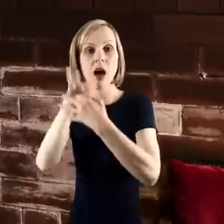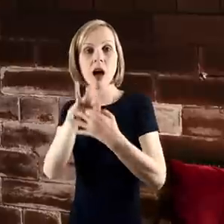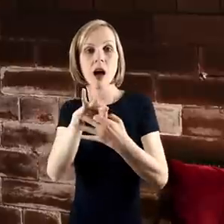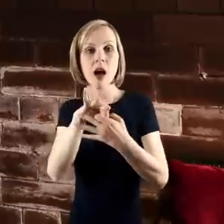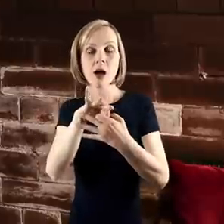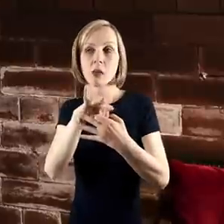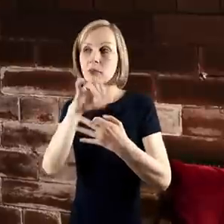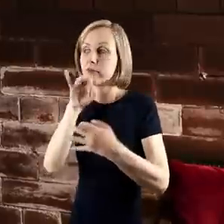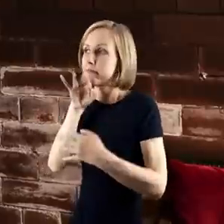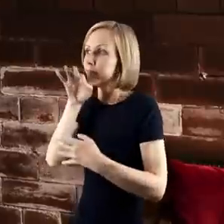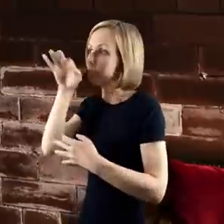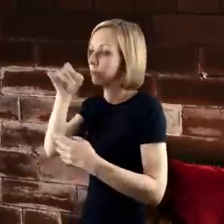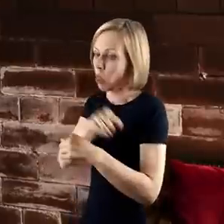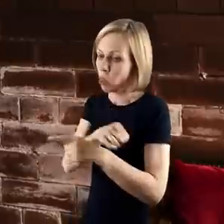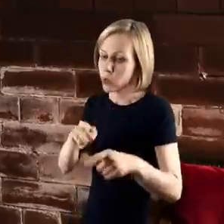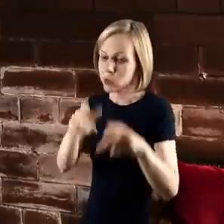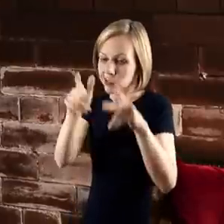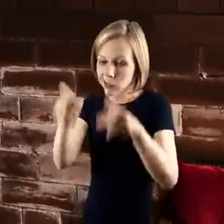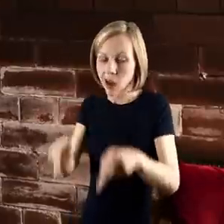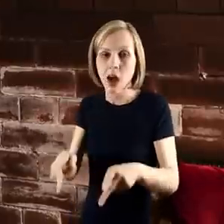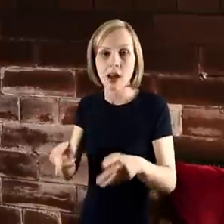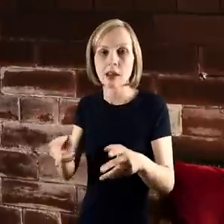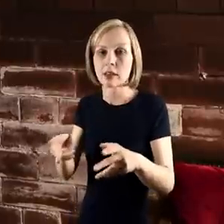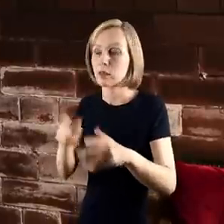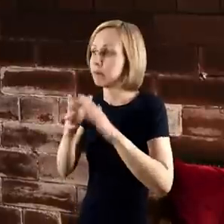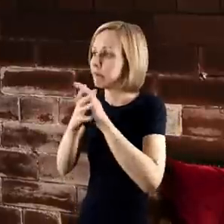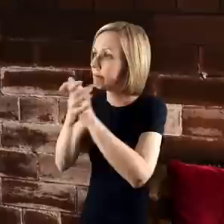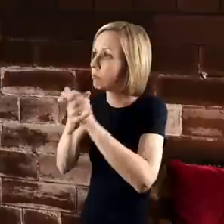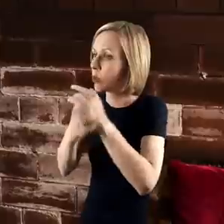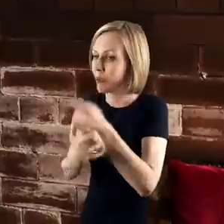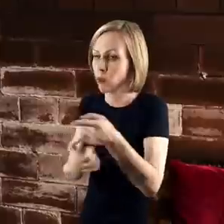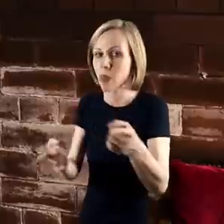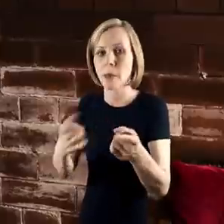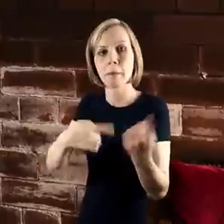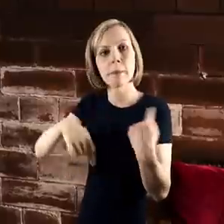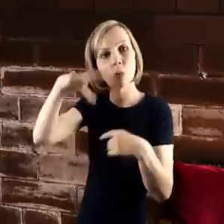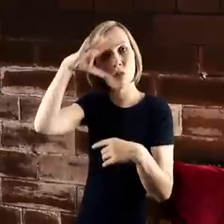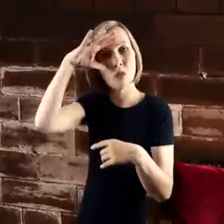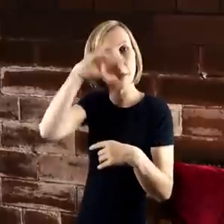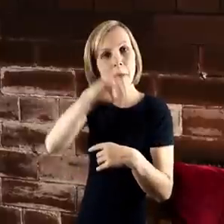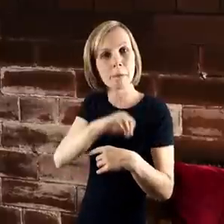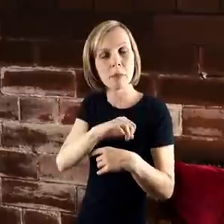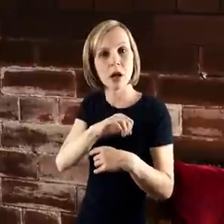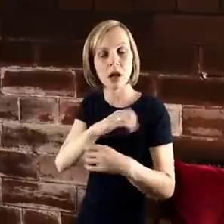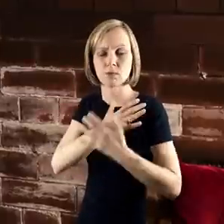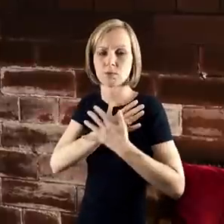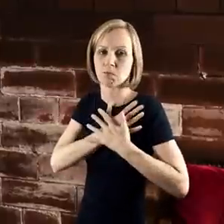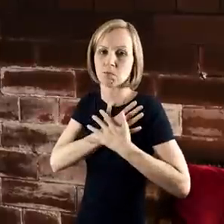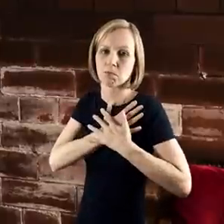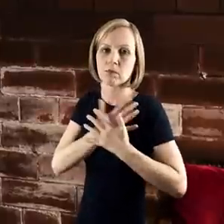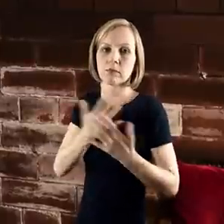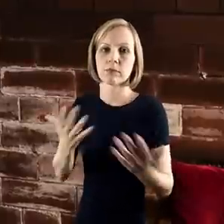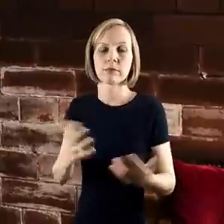those who have died at this time, and for those who we remember and are dear to us.